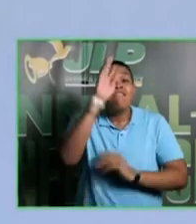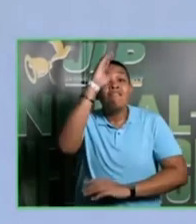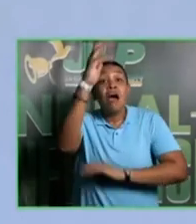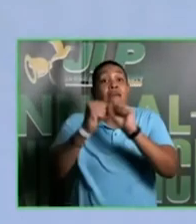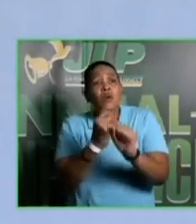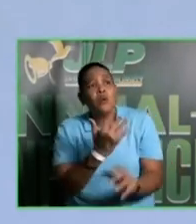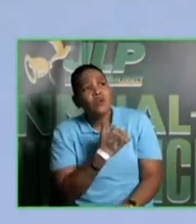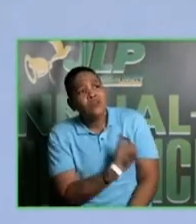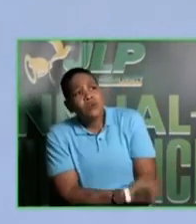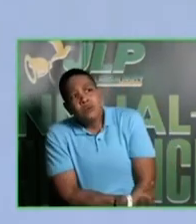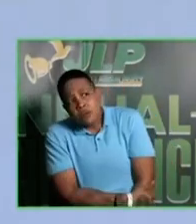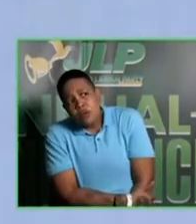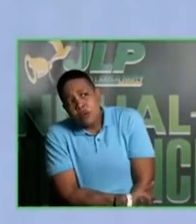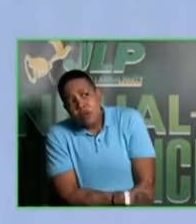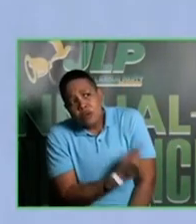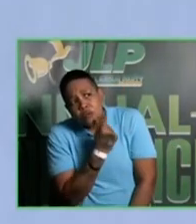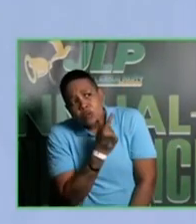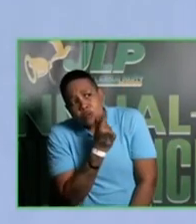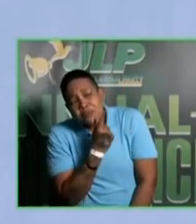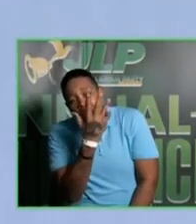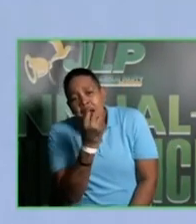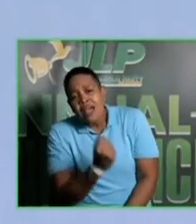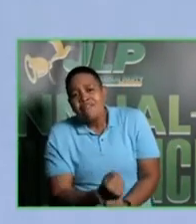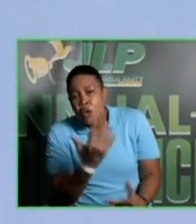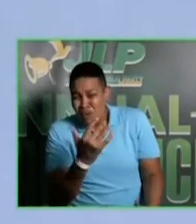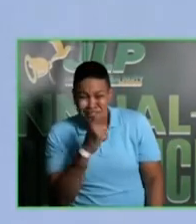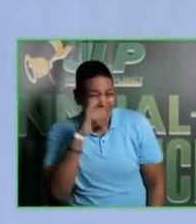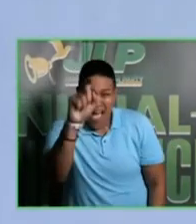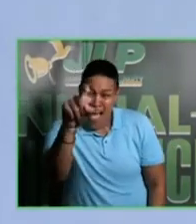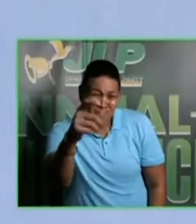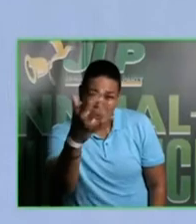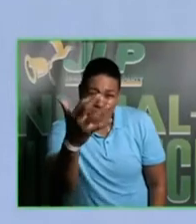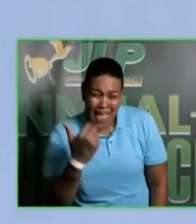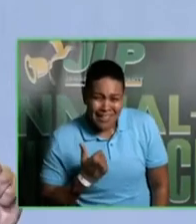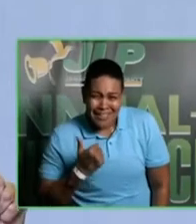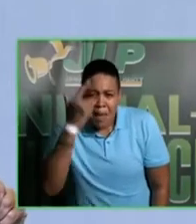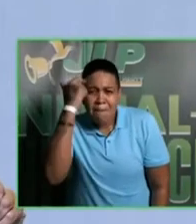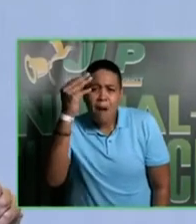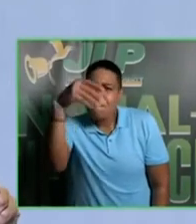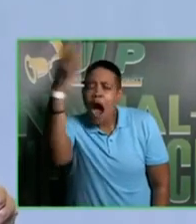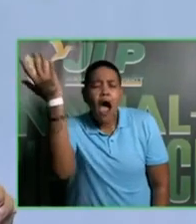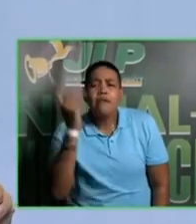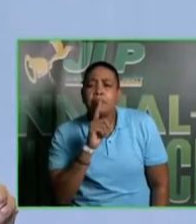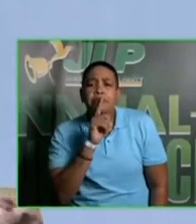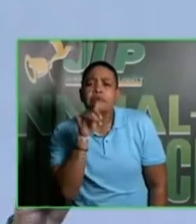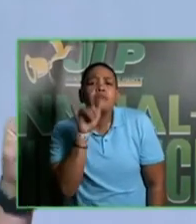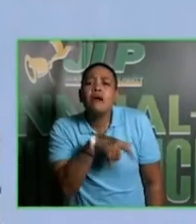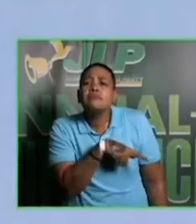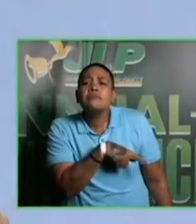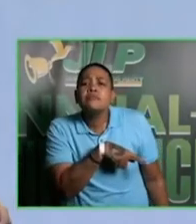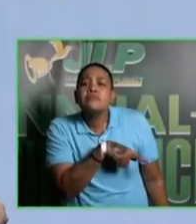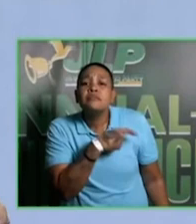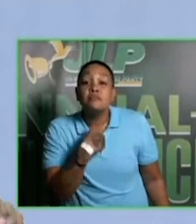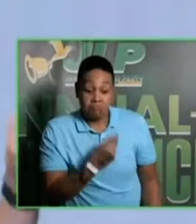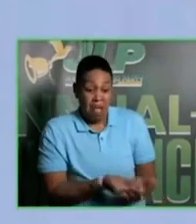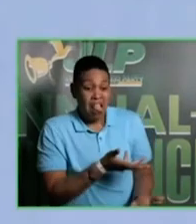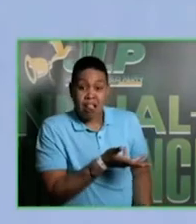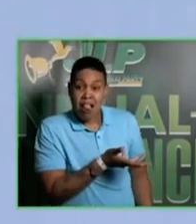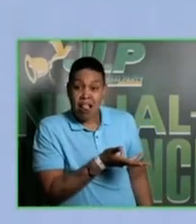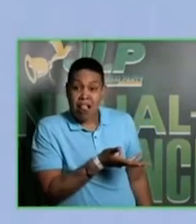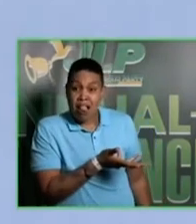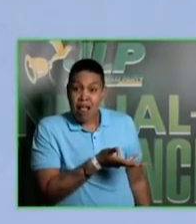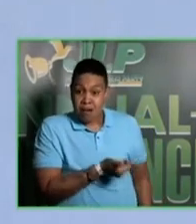5 years. They didn't have to wait because there was no money. We had the revenues from